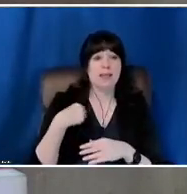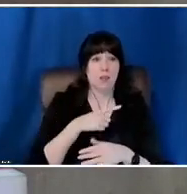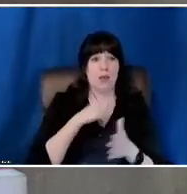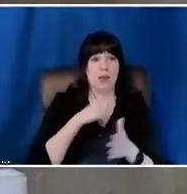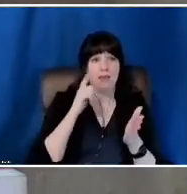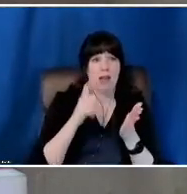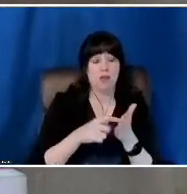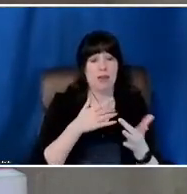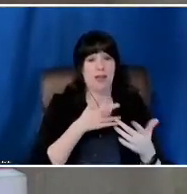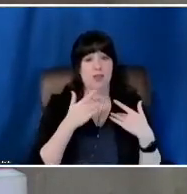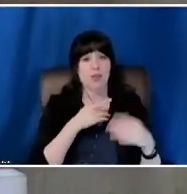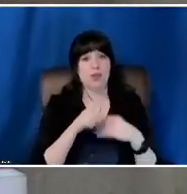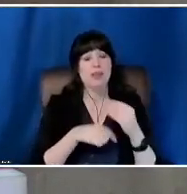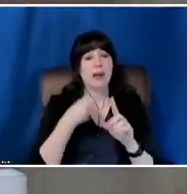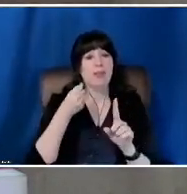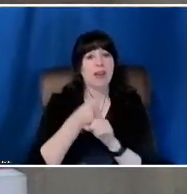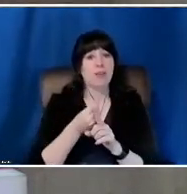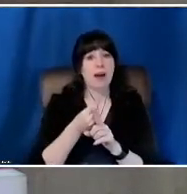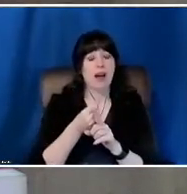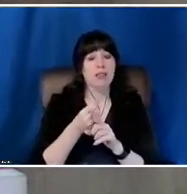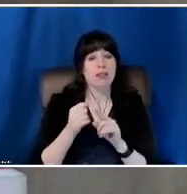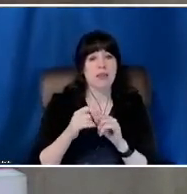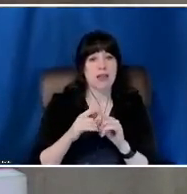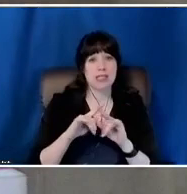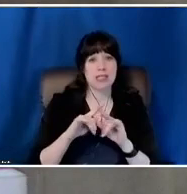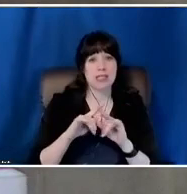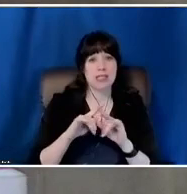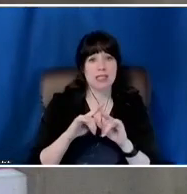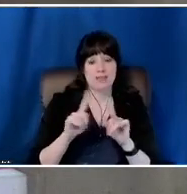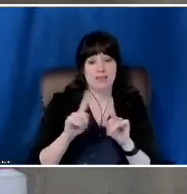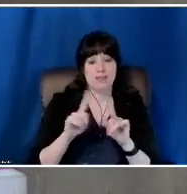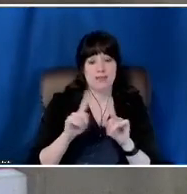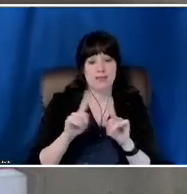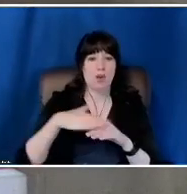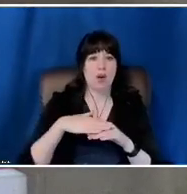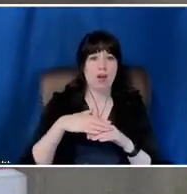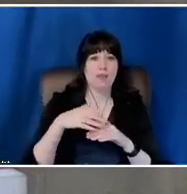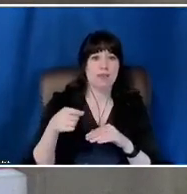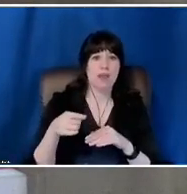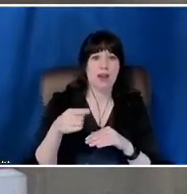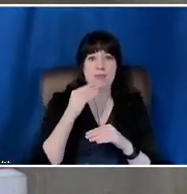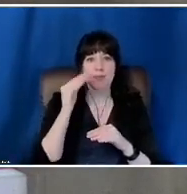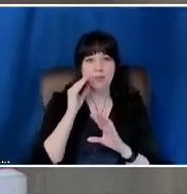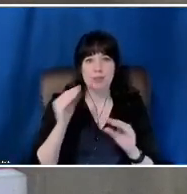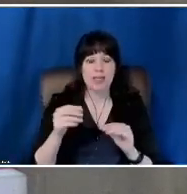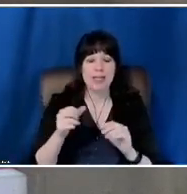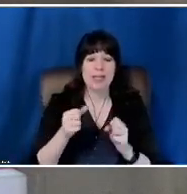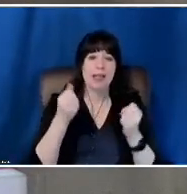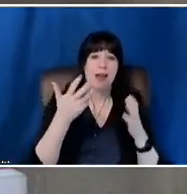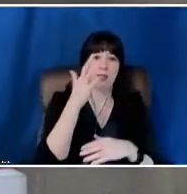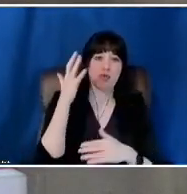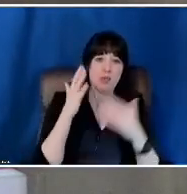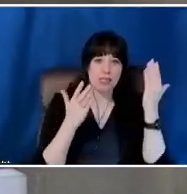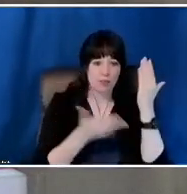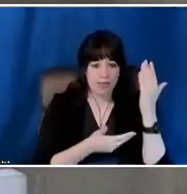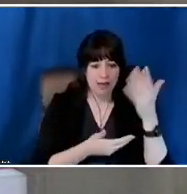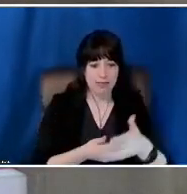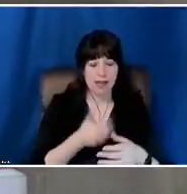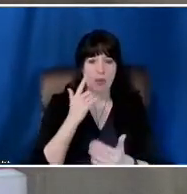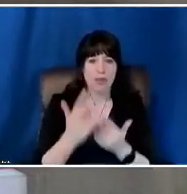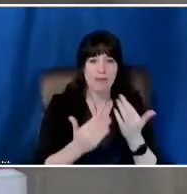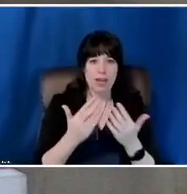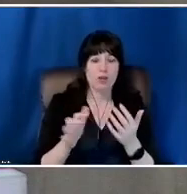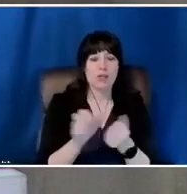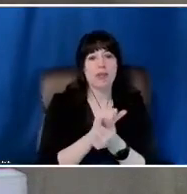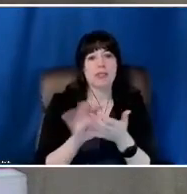about the impact of encampments on the parks and the number of trees that are being cut down, the fires, and just the damage that's being done long